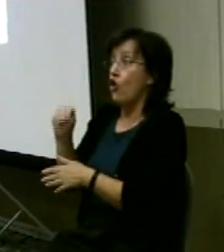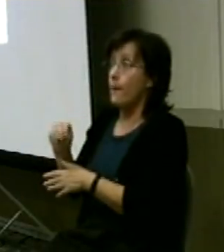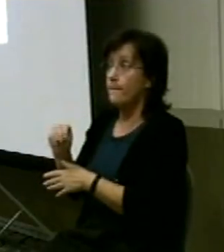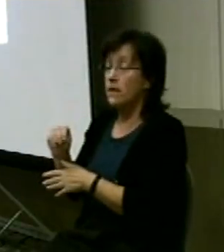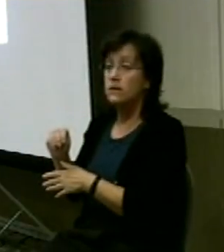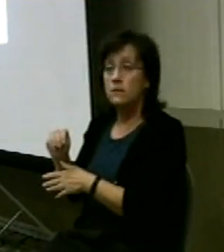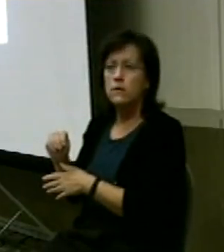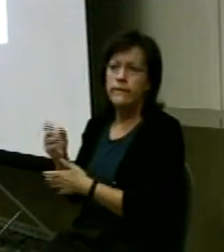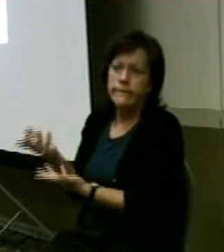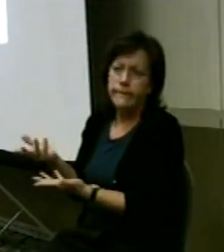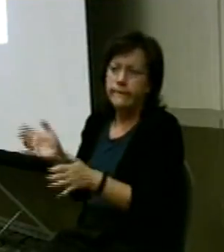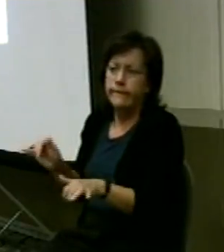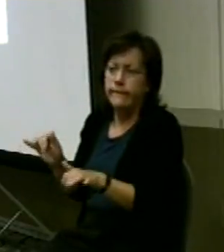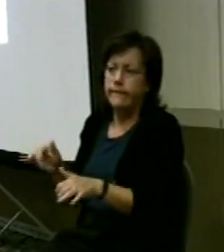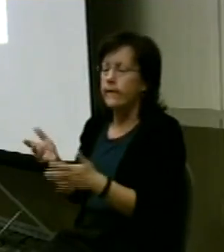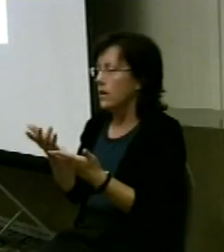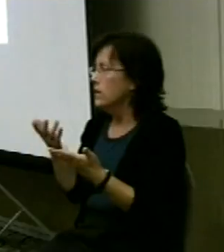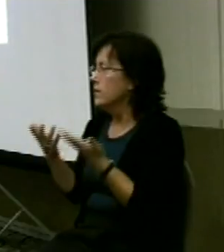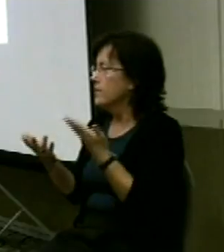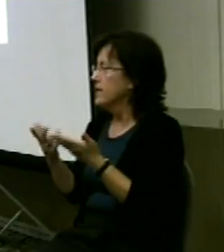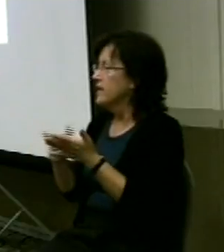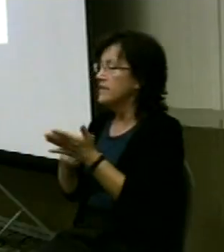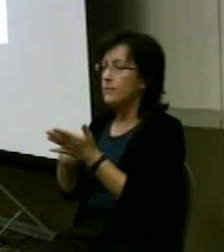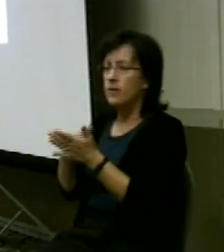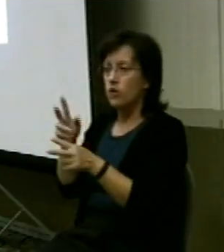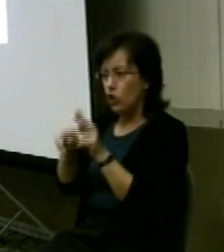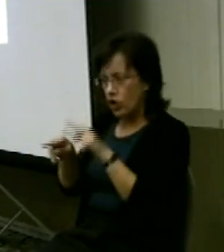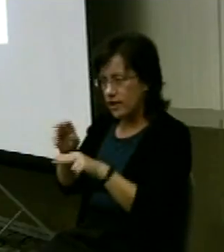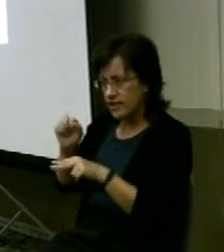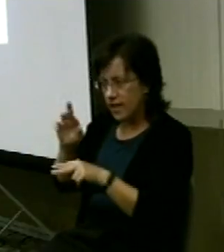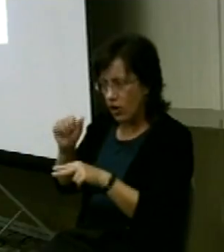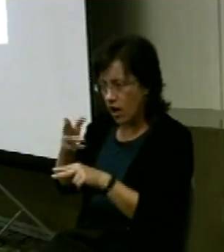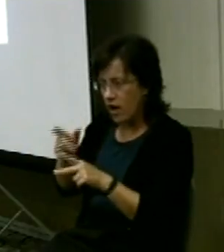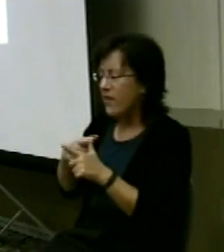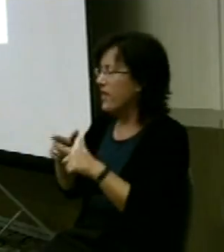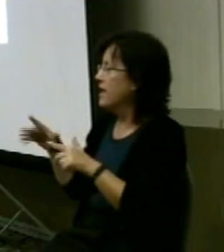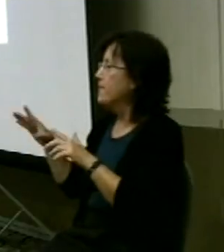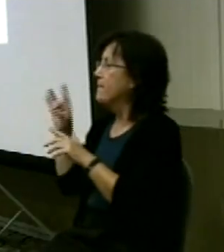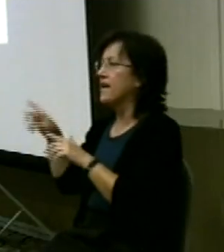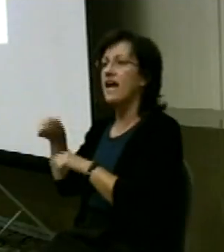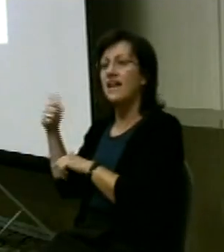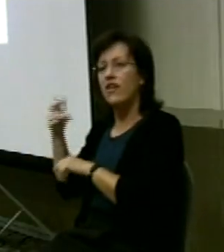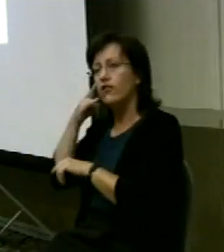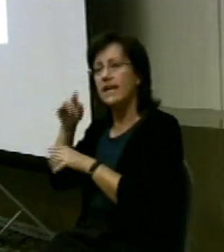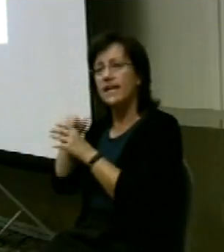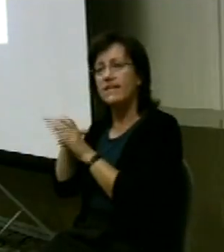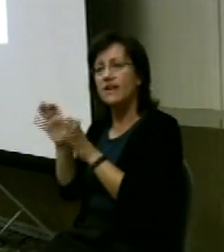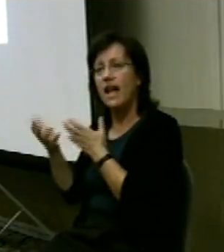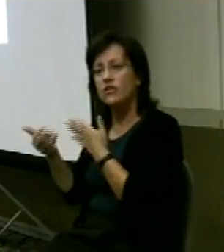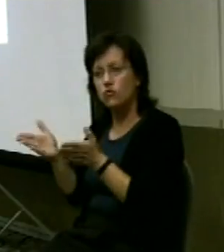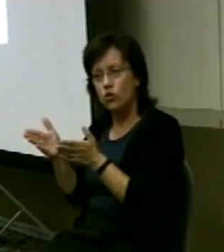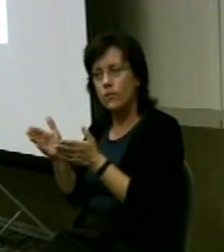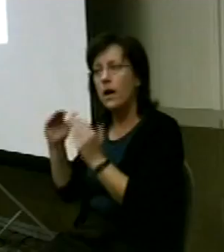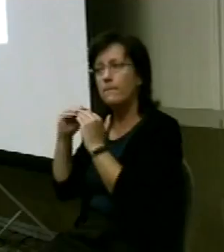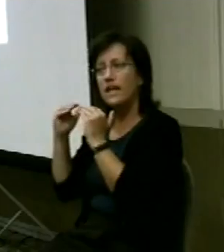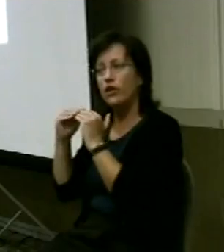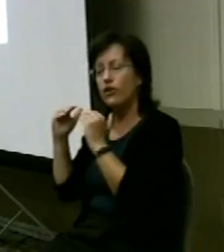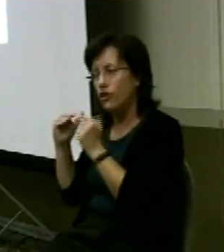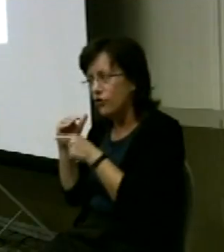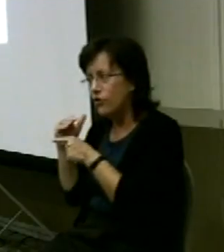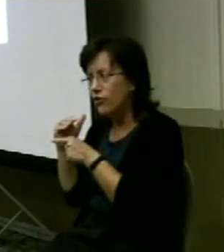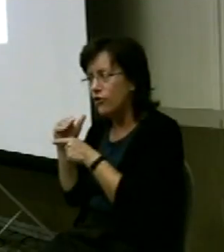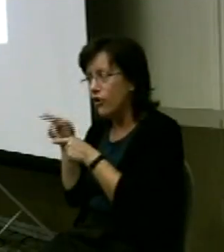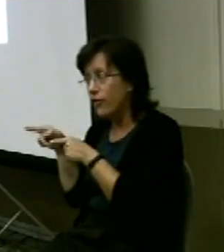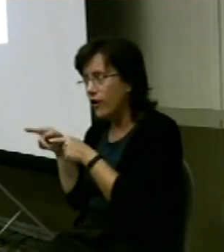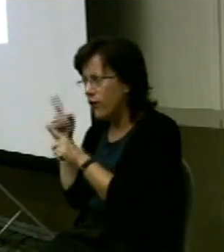can then take Sarah's temperature and a peer. So you pick one other kid in the classroom and you look to see how much on or off